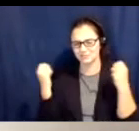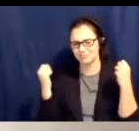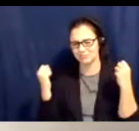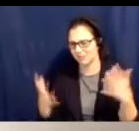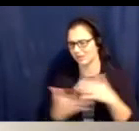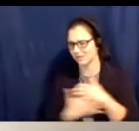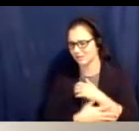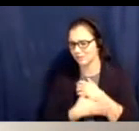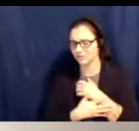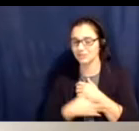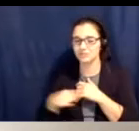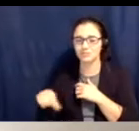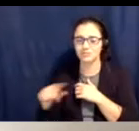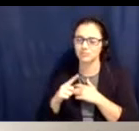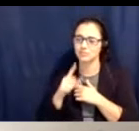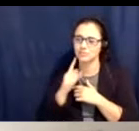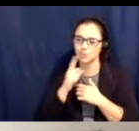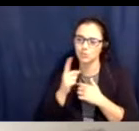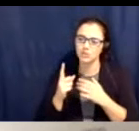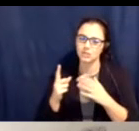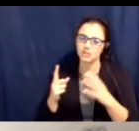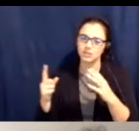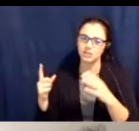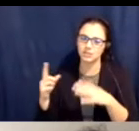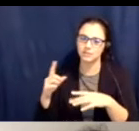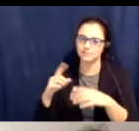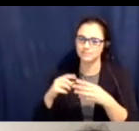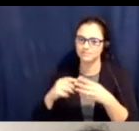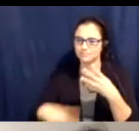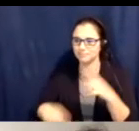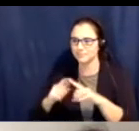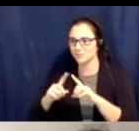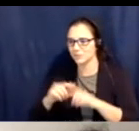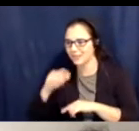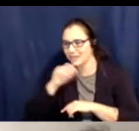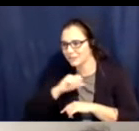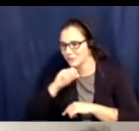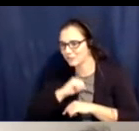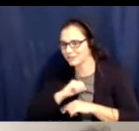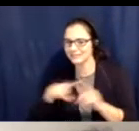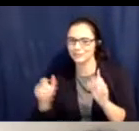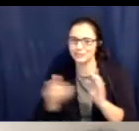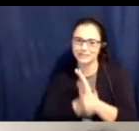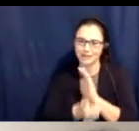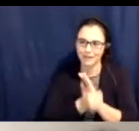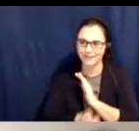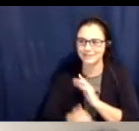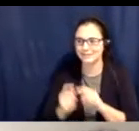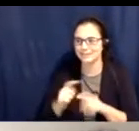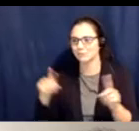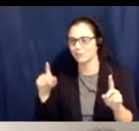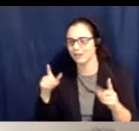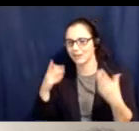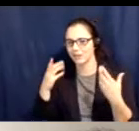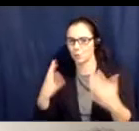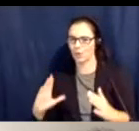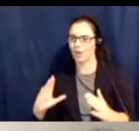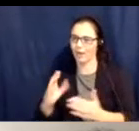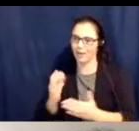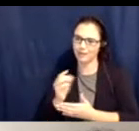they are interspersed with the different ages and the different talents and the different mediums. I just find it really